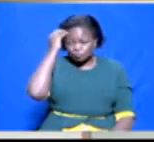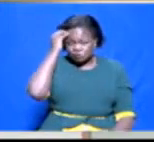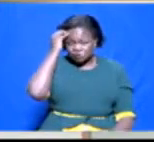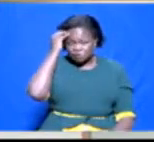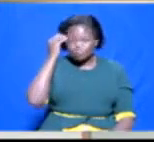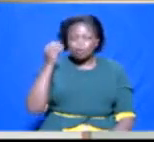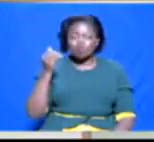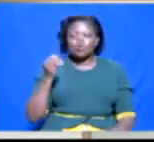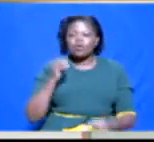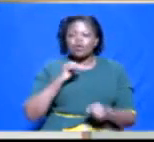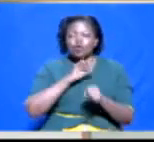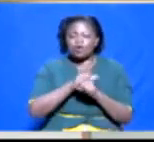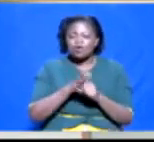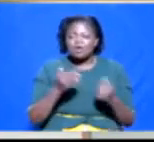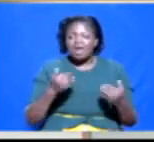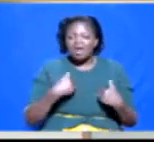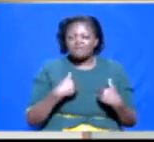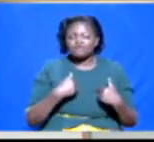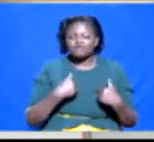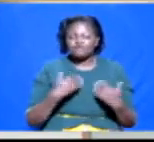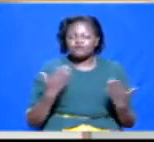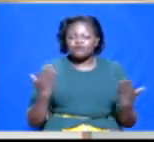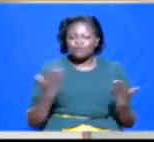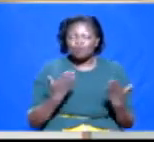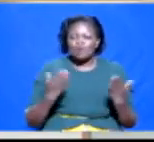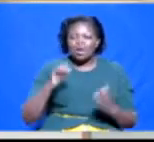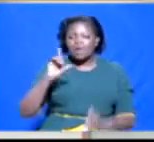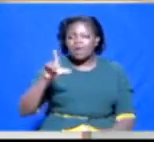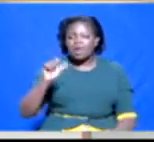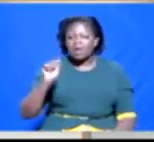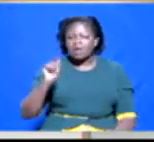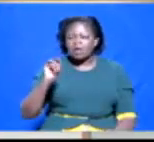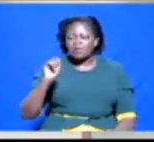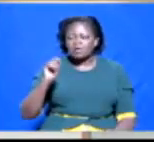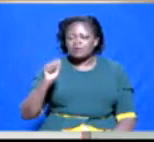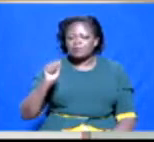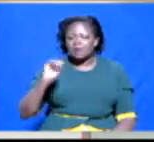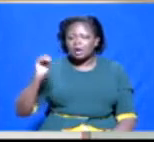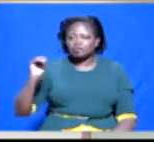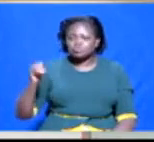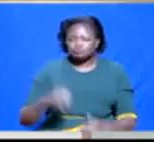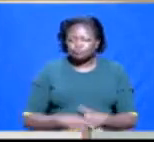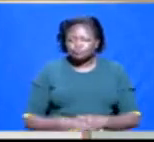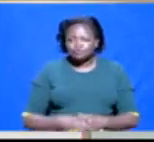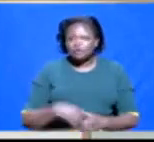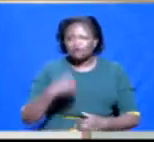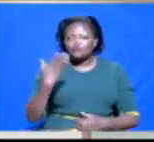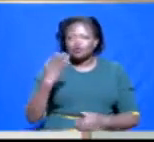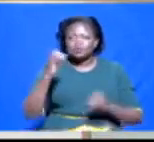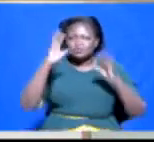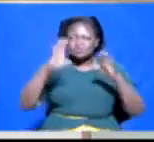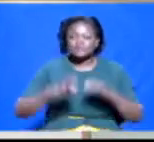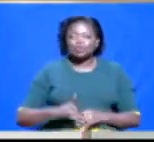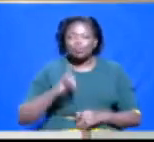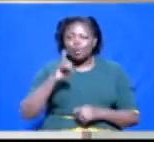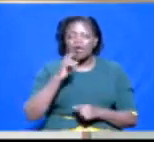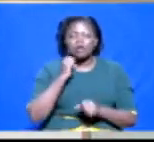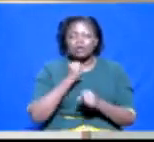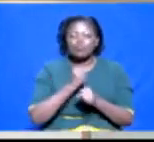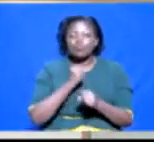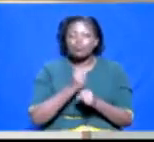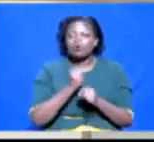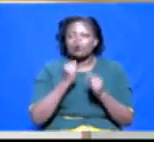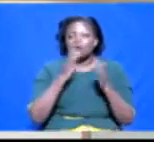coronavirus at Muruku Secondary School in Laikipia County. Four teachers and one subordinate staff also tested positive